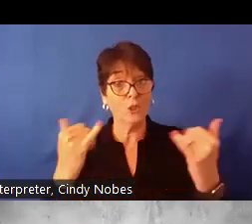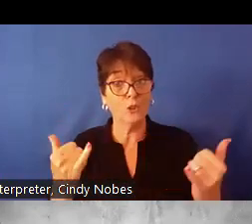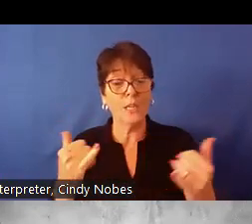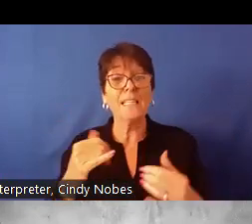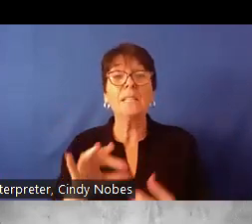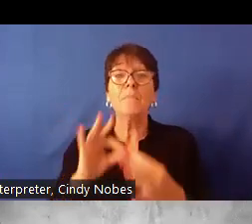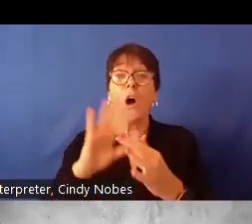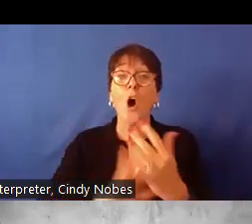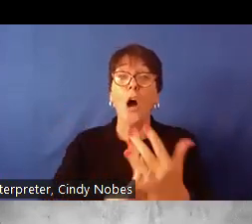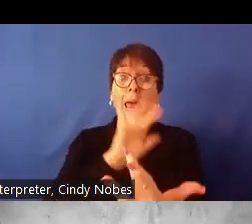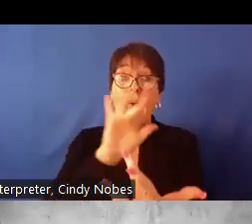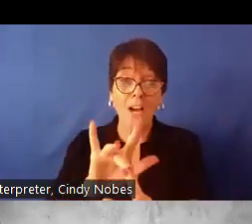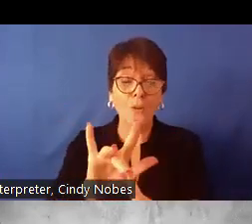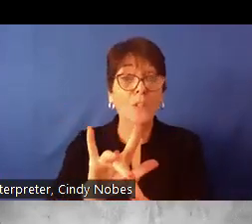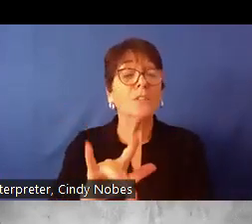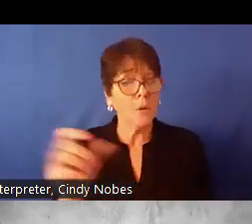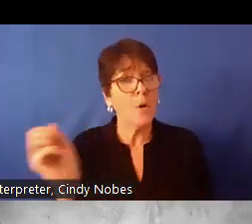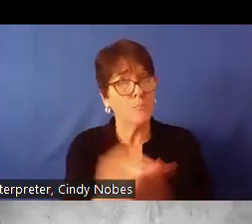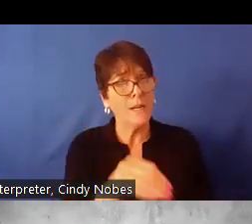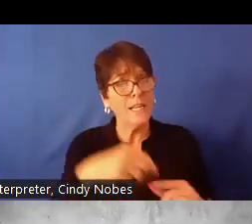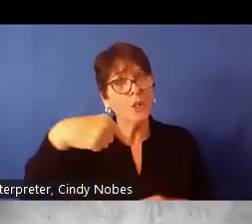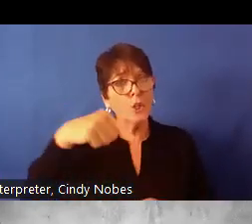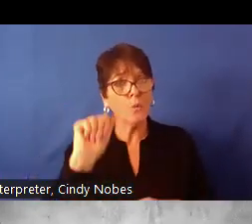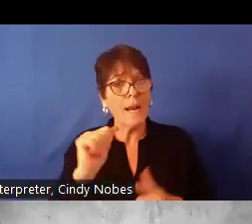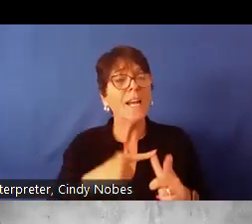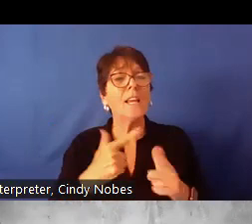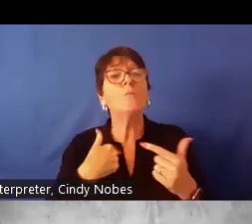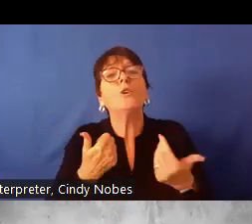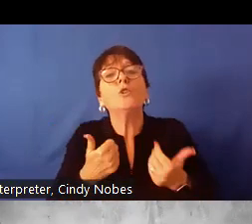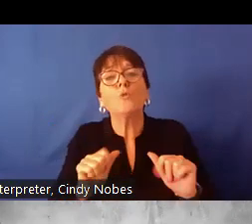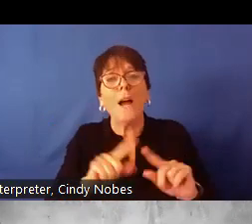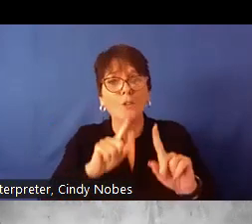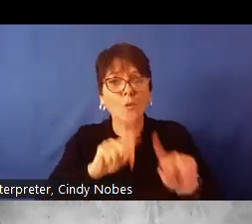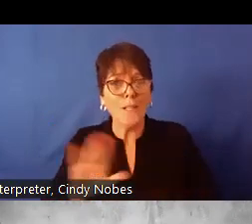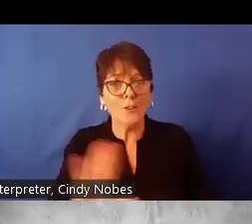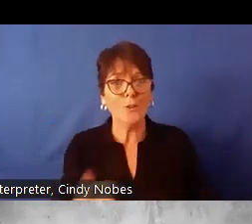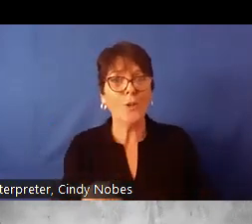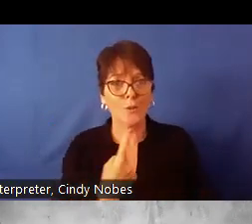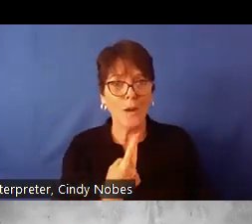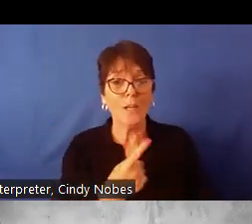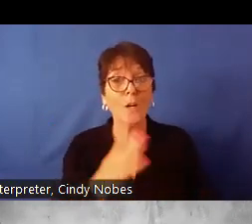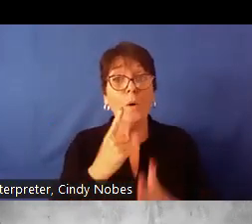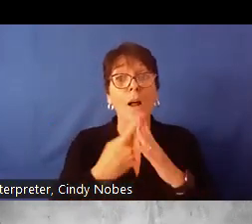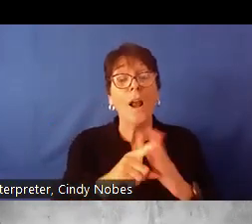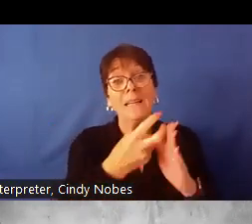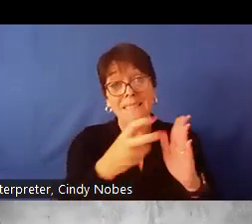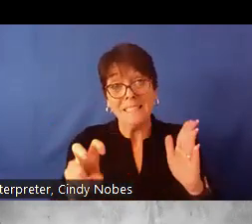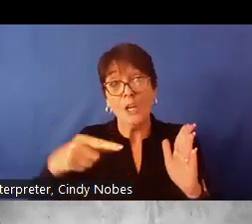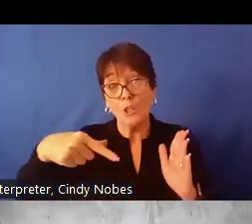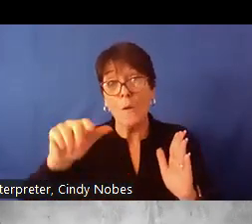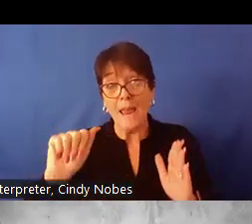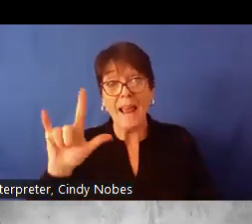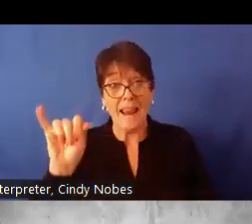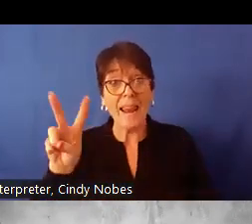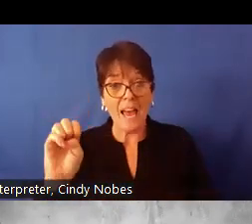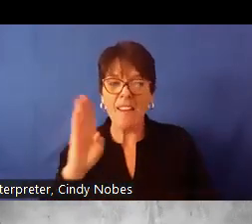outreach efforts, please feel free to drop it into the Q&A and we'll try to get that answered. Also, we'll be launching into our Q&A live section